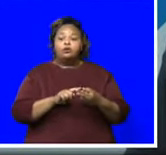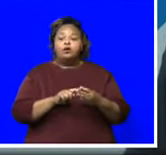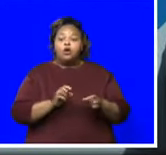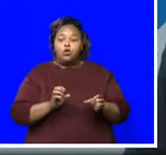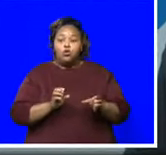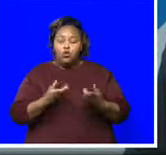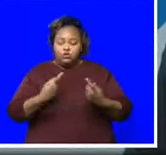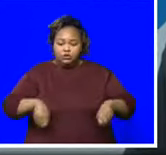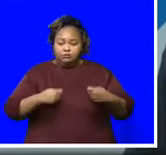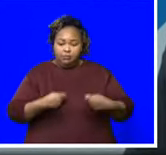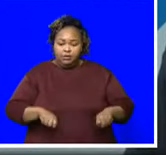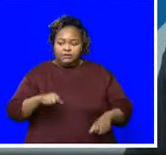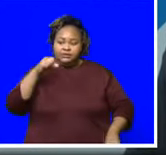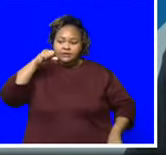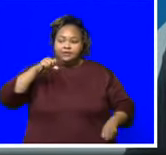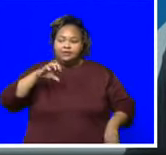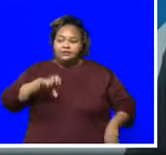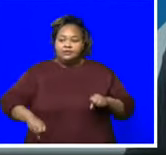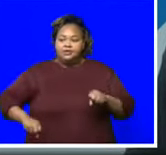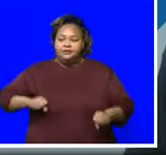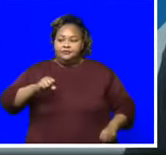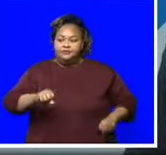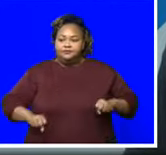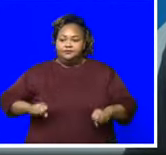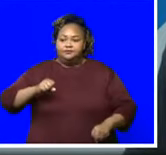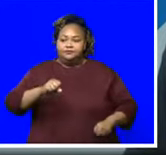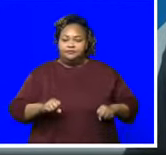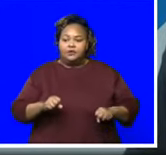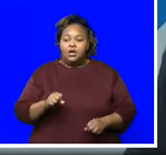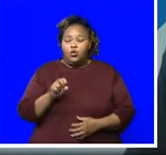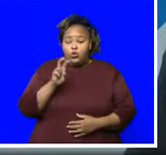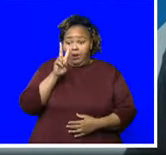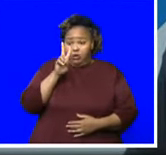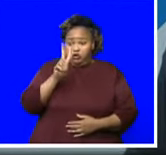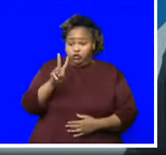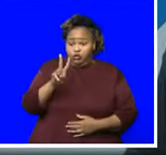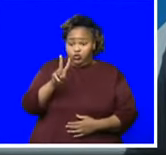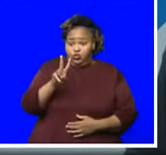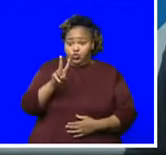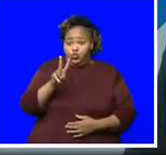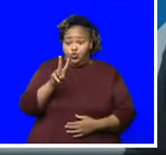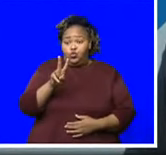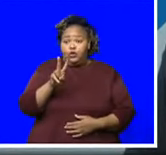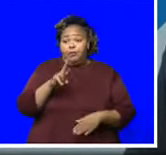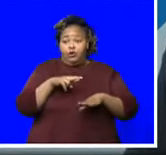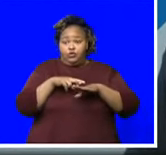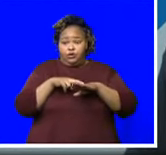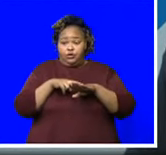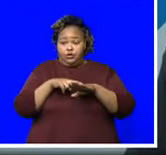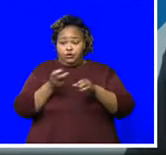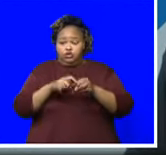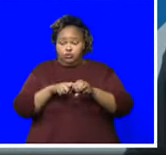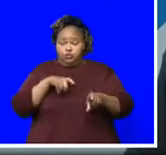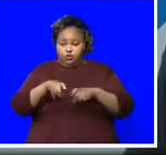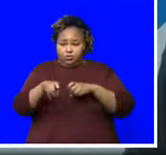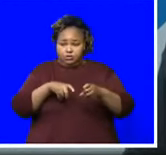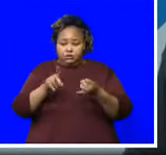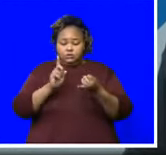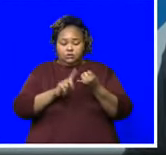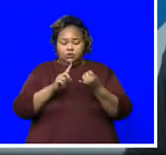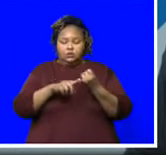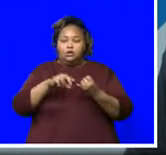cycling, we are going to have two athletes. We will have Muzi Shabang, who is a male